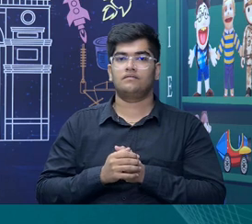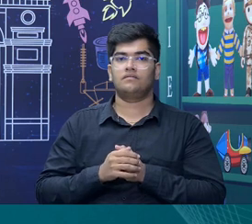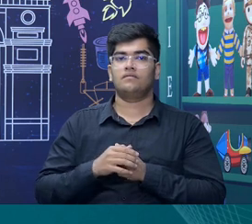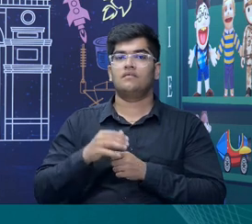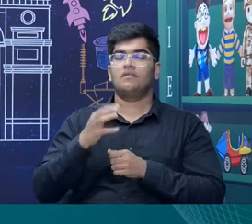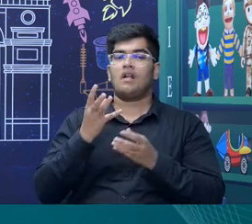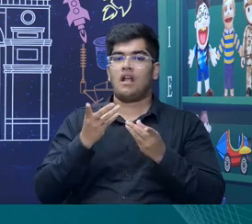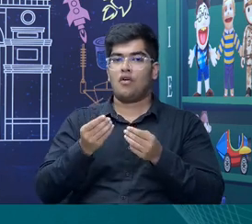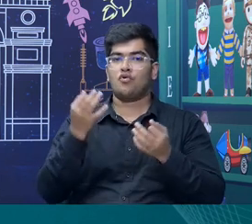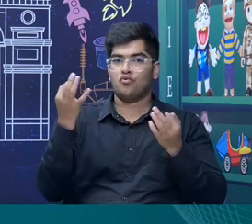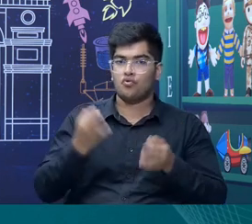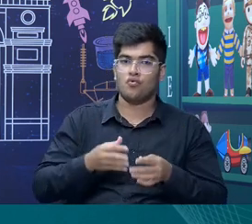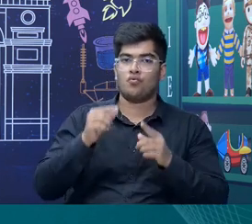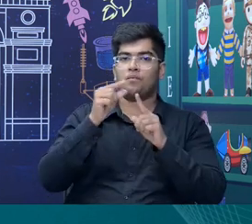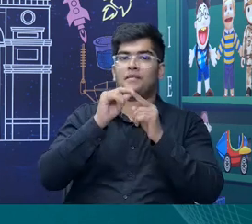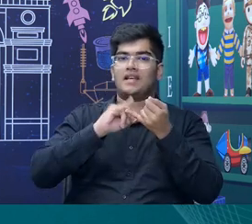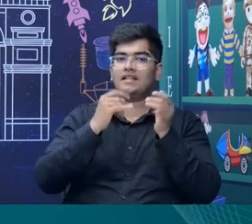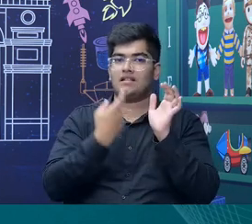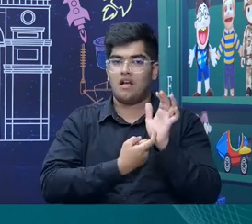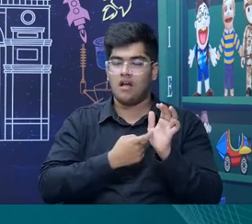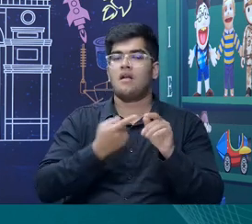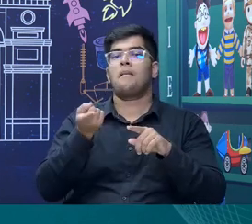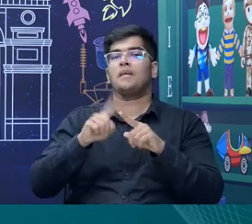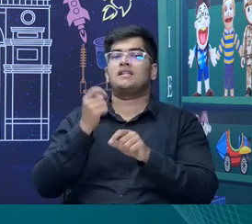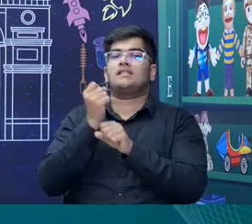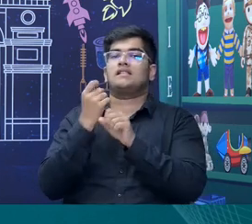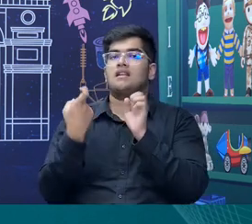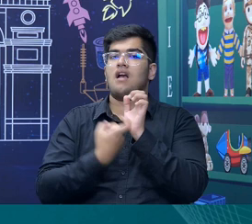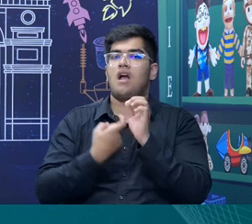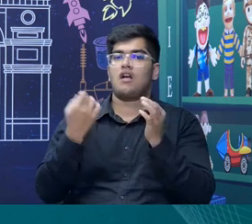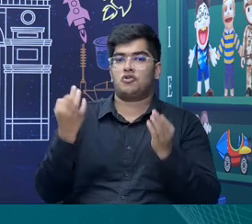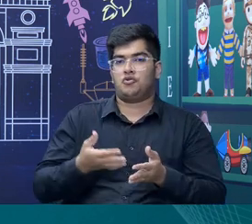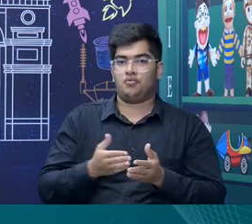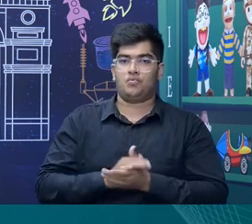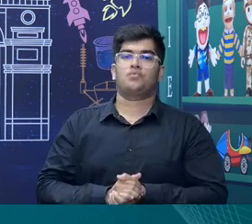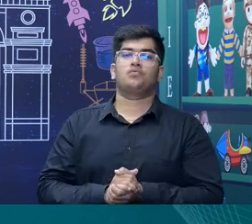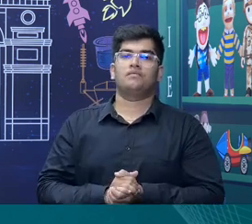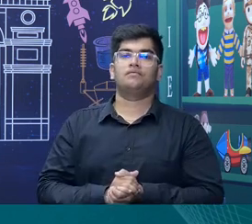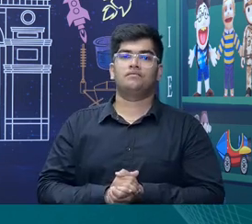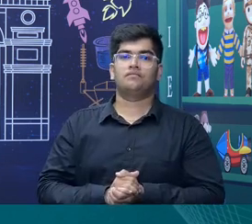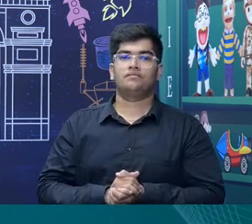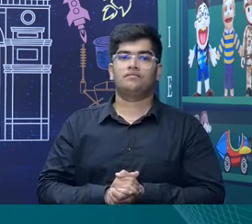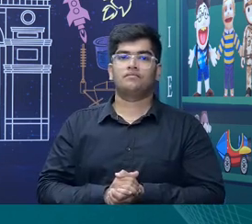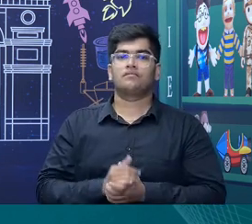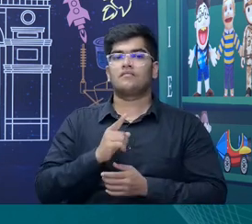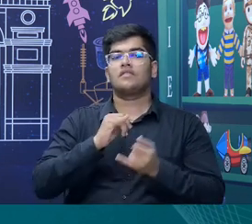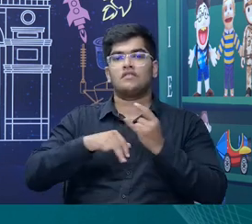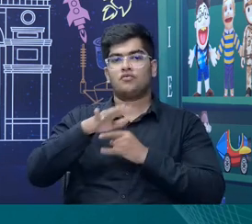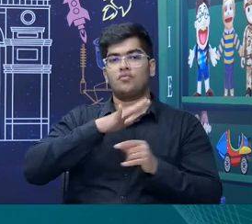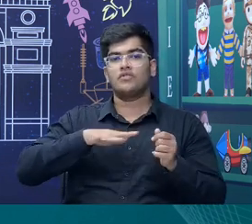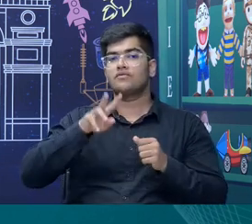calculation of new profit sharing ratio and gaining ratios what is the second situation just